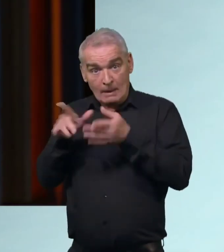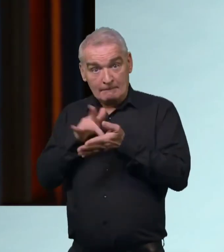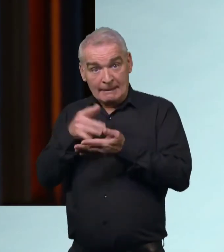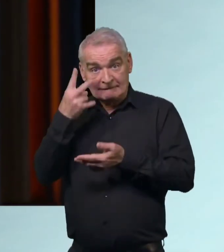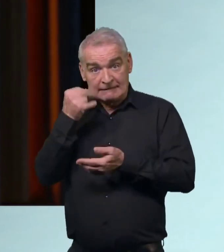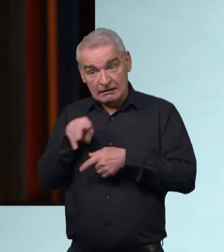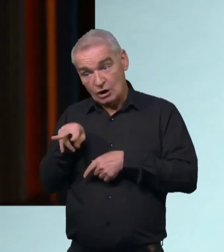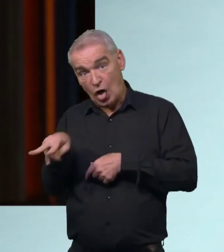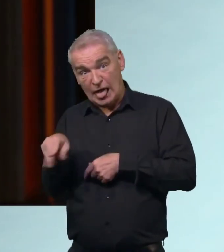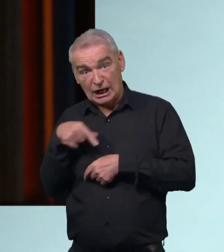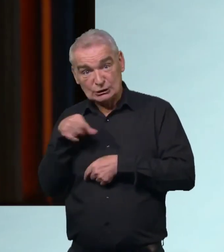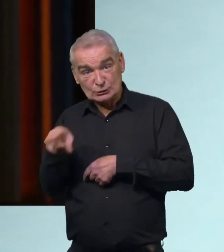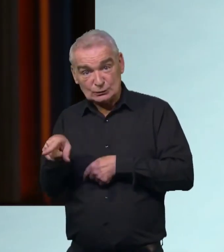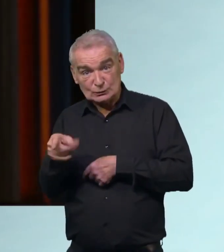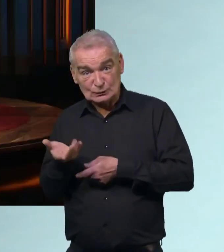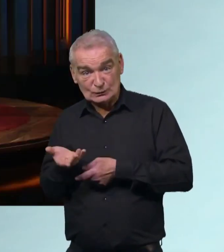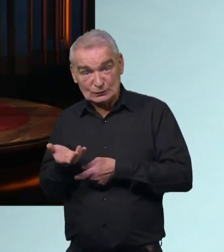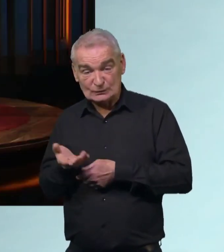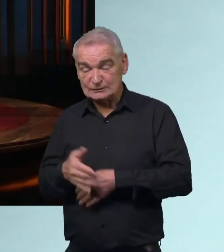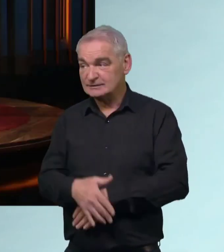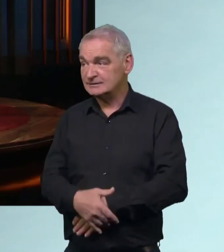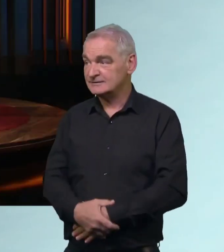at him and...